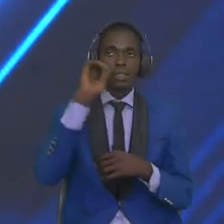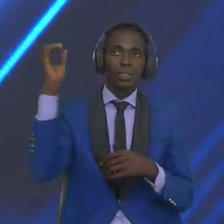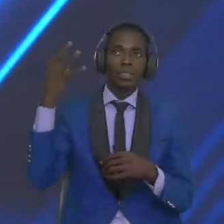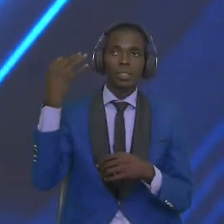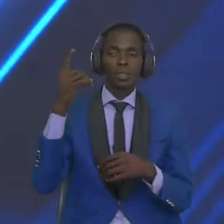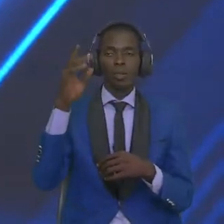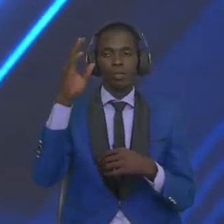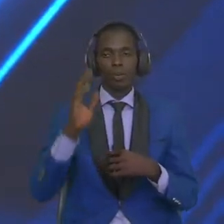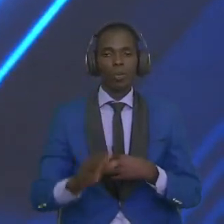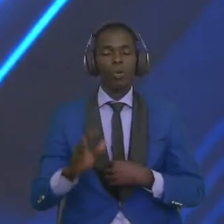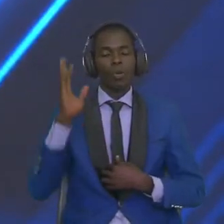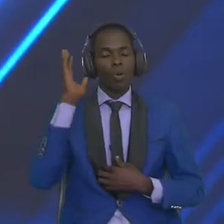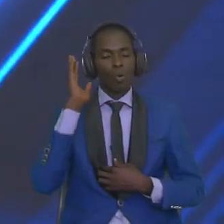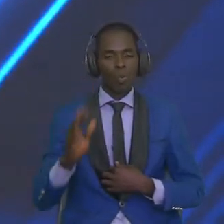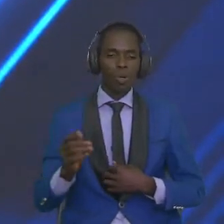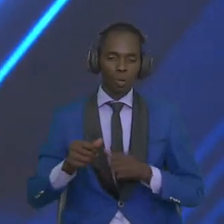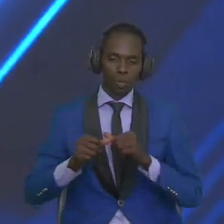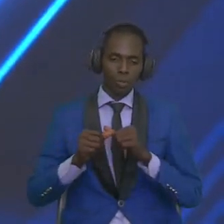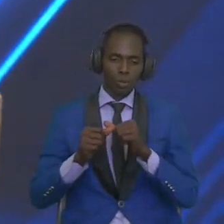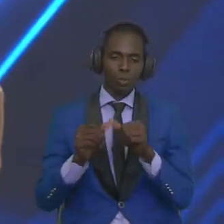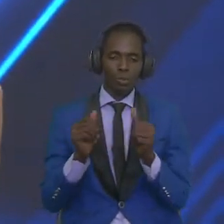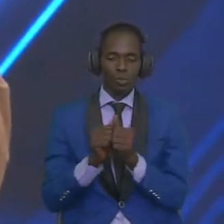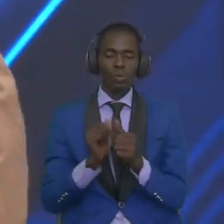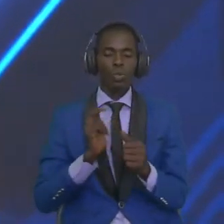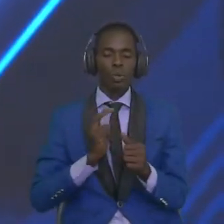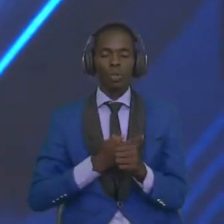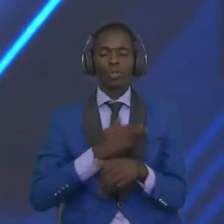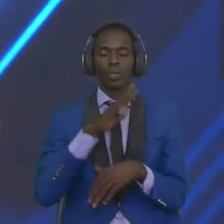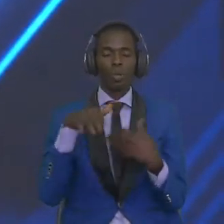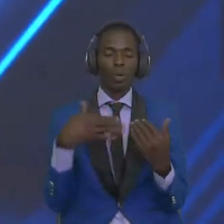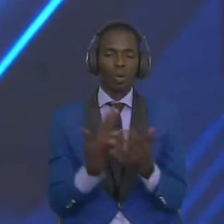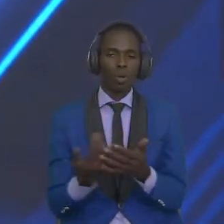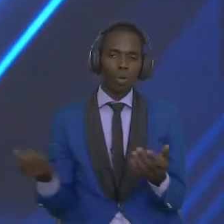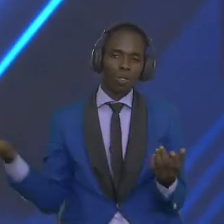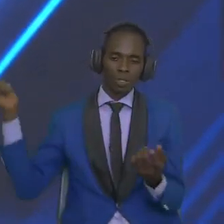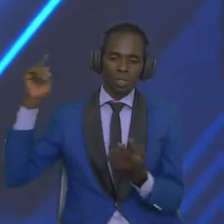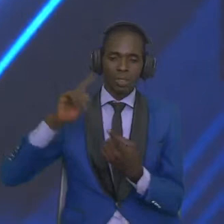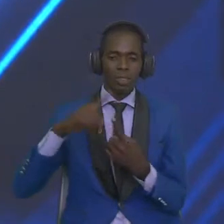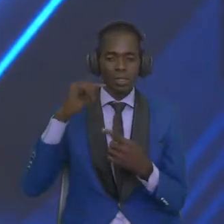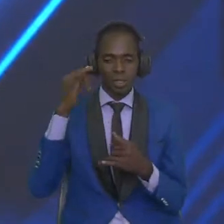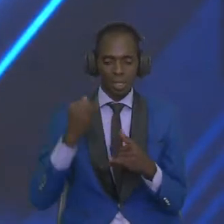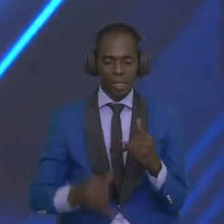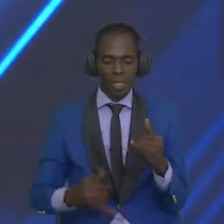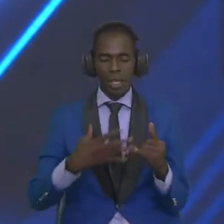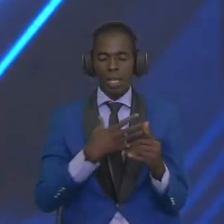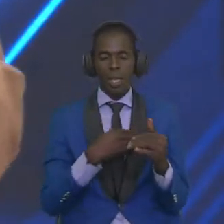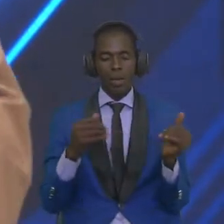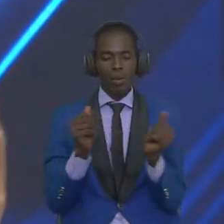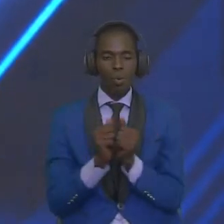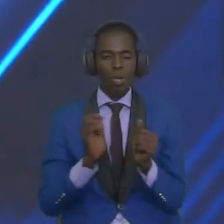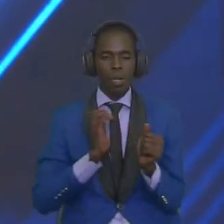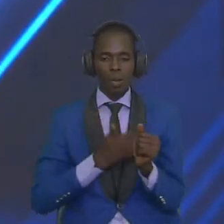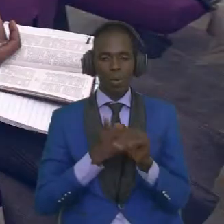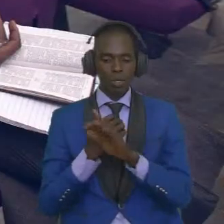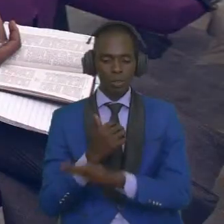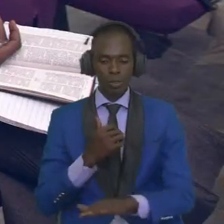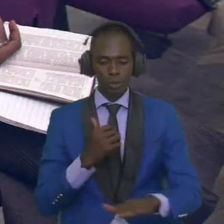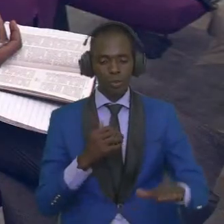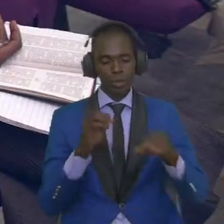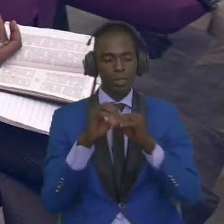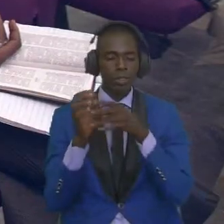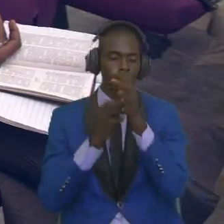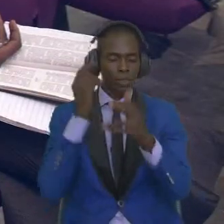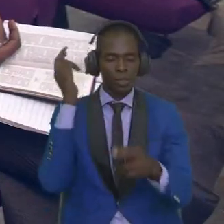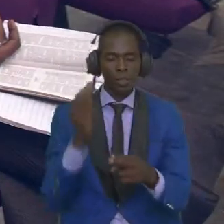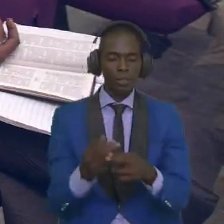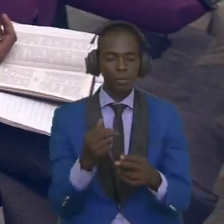will continue with all of us until the very end, and with our children, in Jesus'